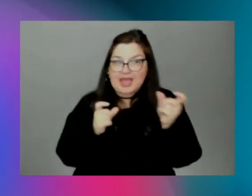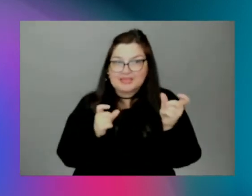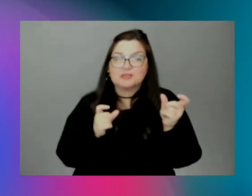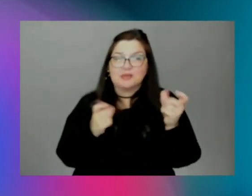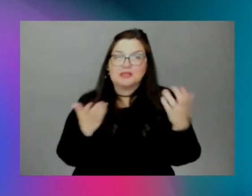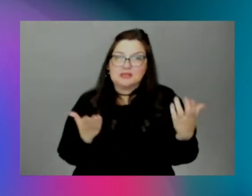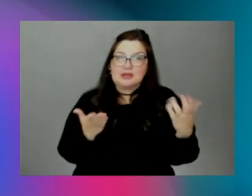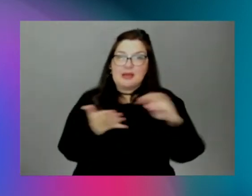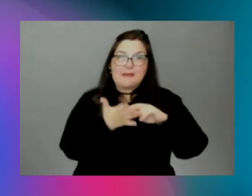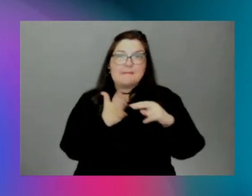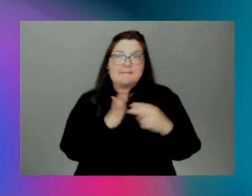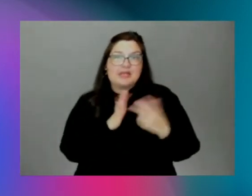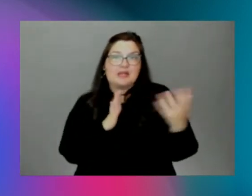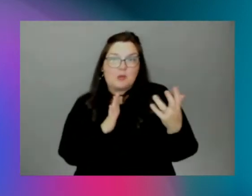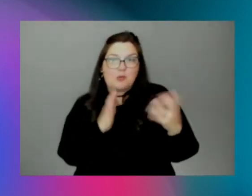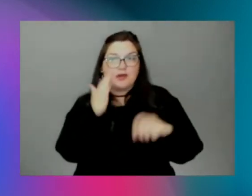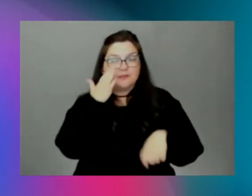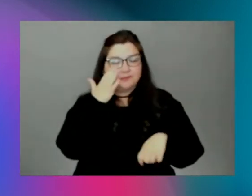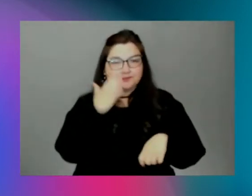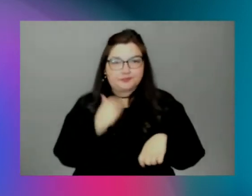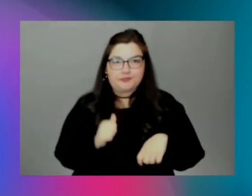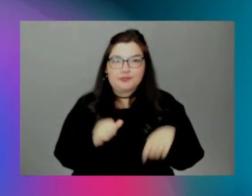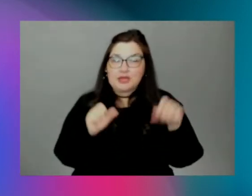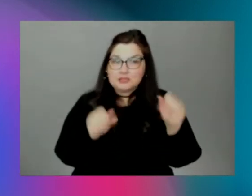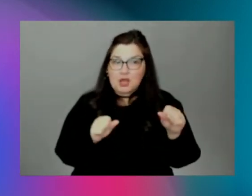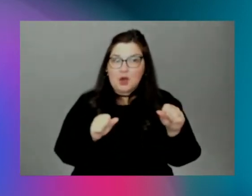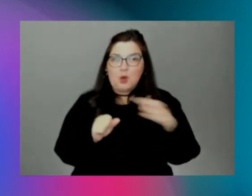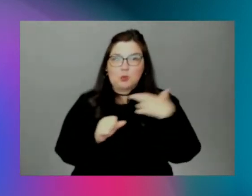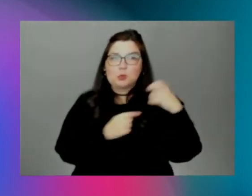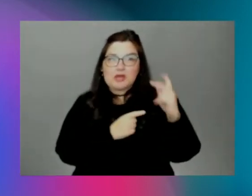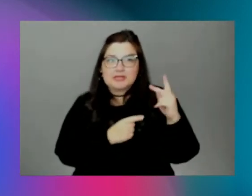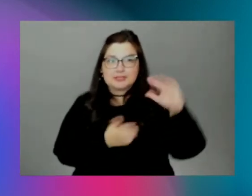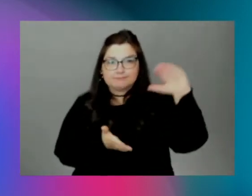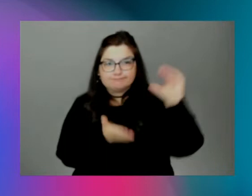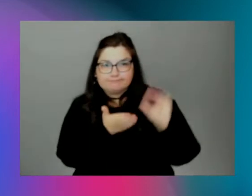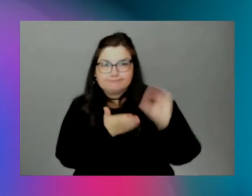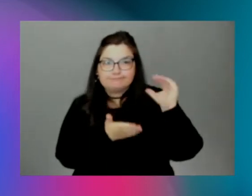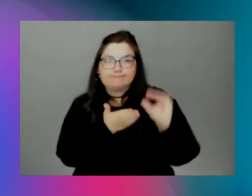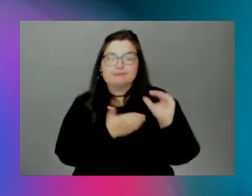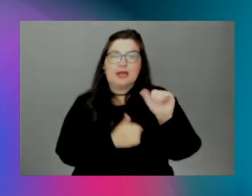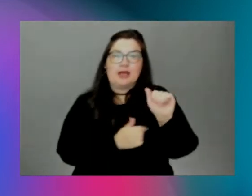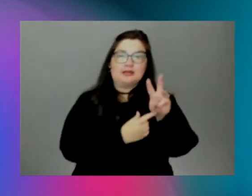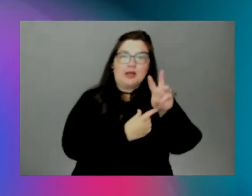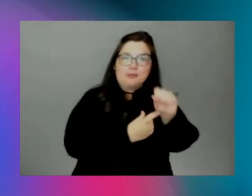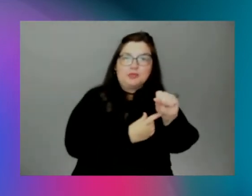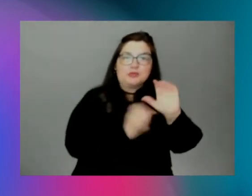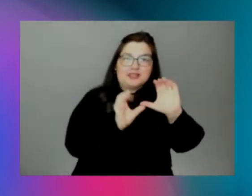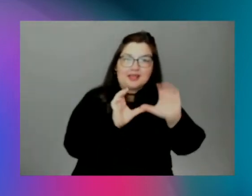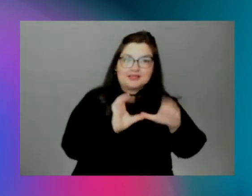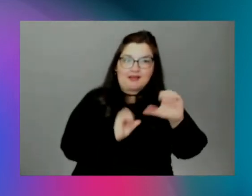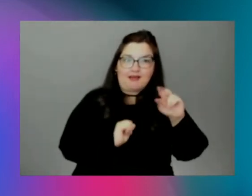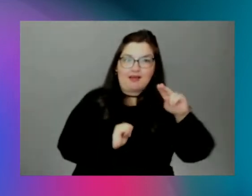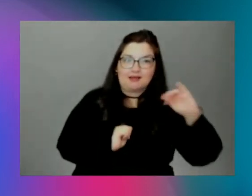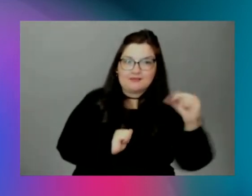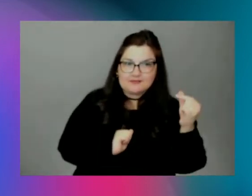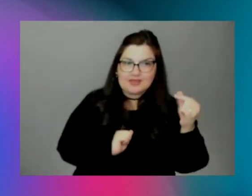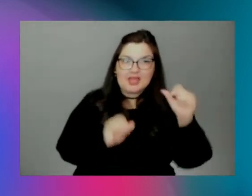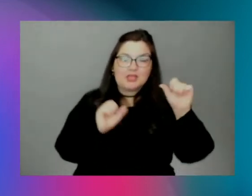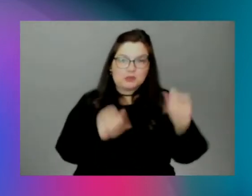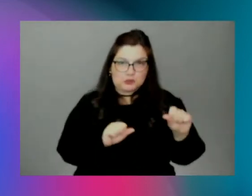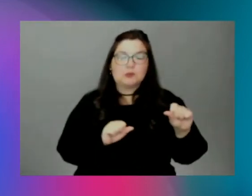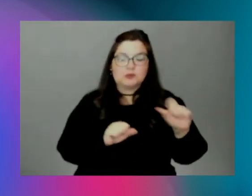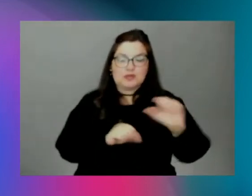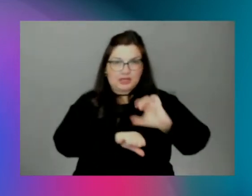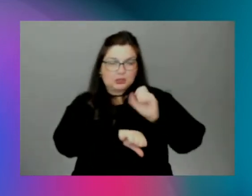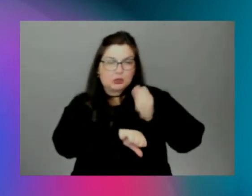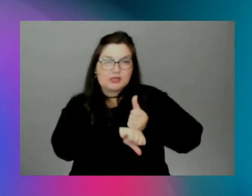to minimize as much as risk. Yeah. So AWS Config, we talk about governance part where you're going to create a config role saying